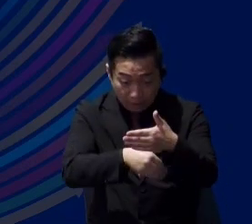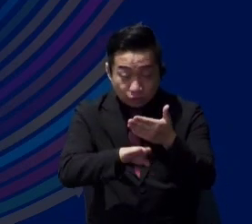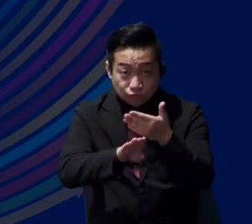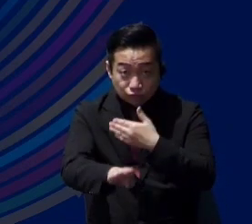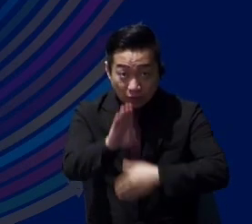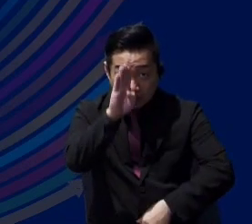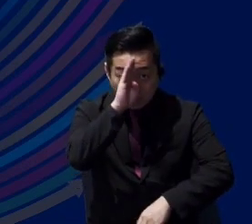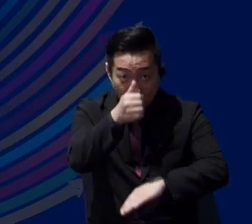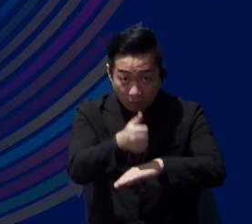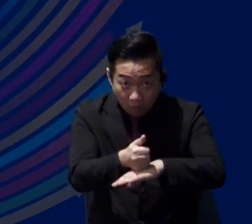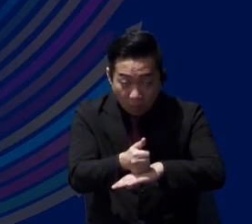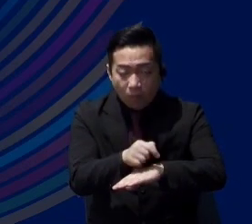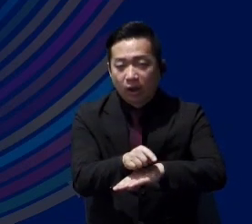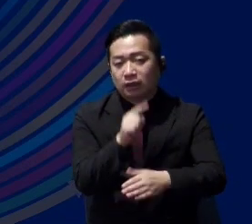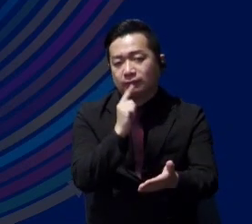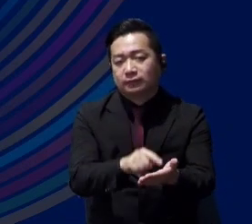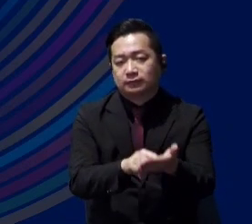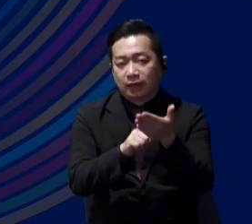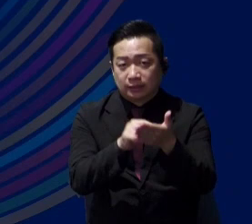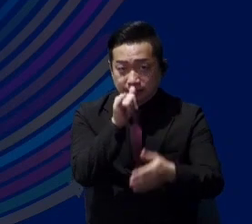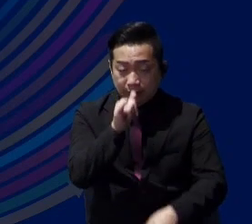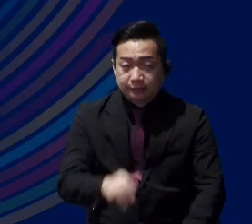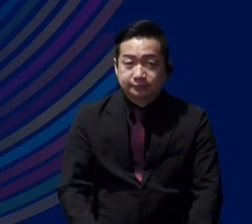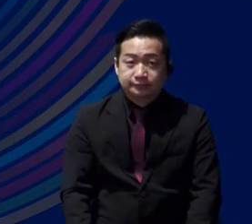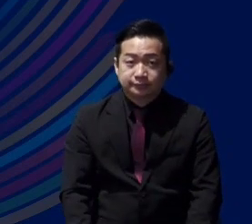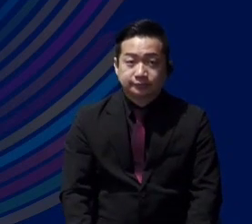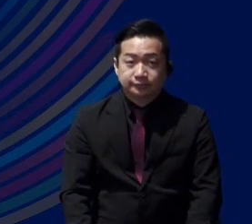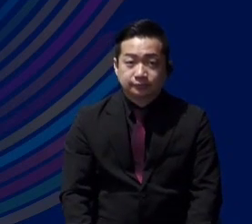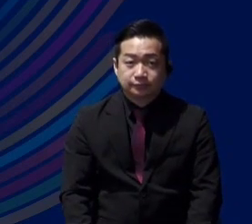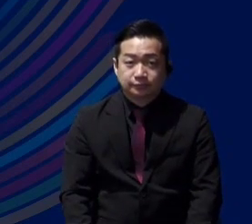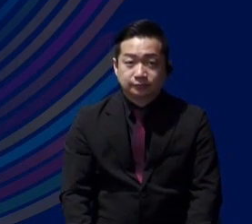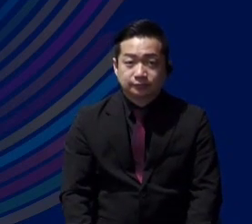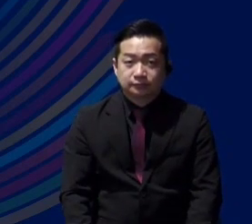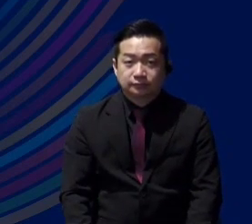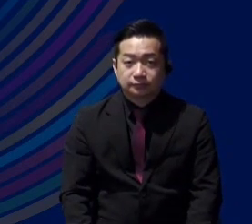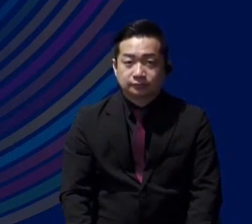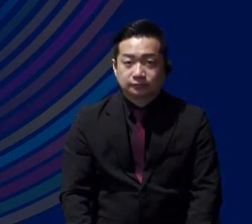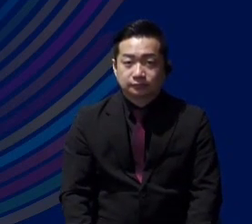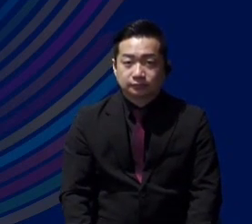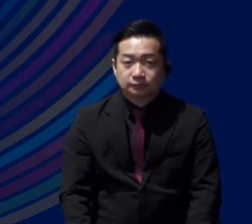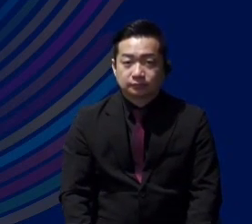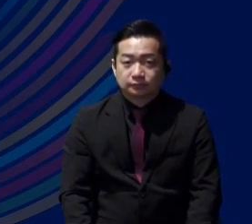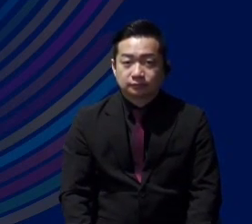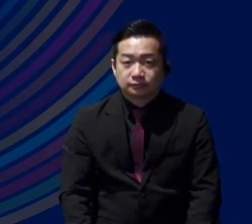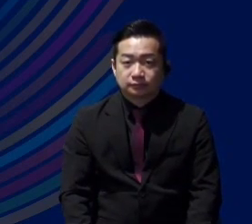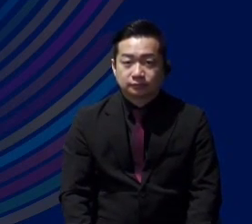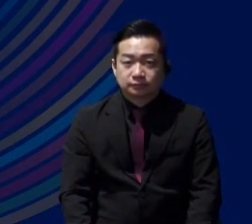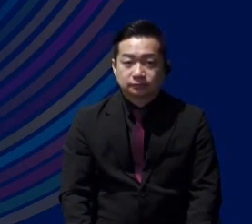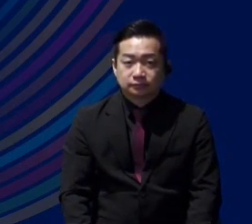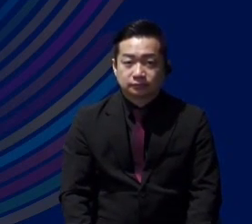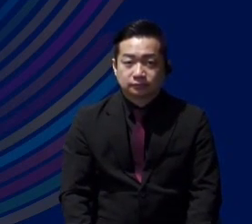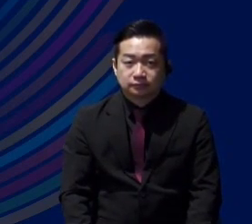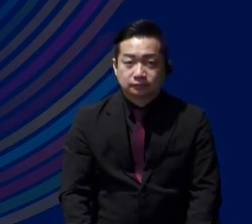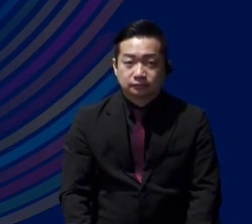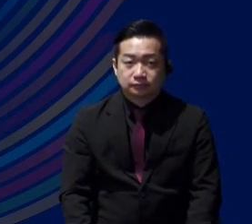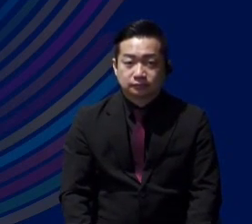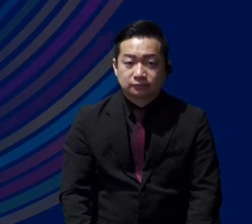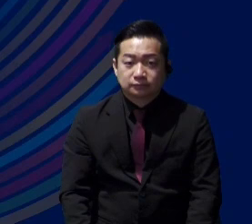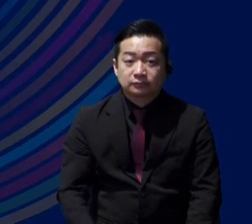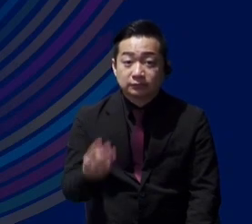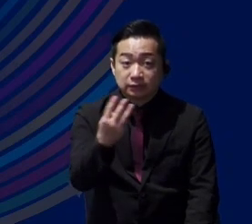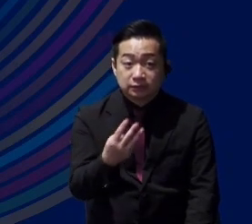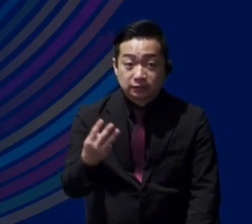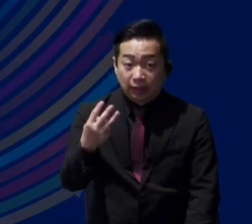and also we calculate 87 risk factor for the 204